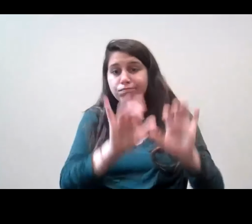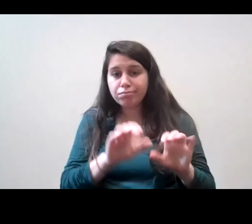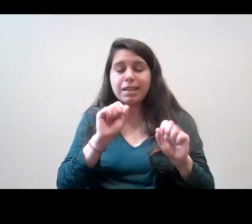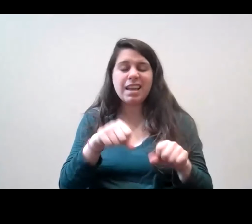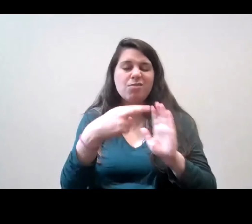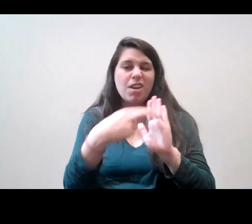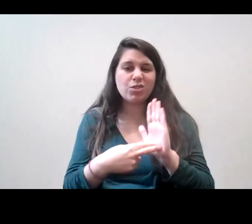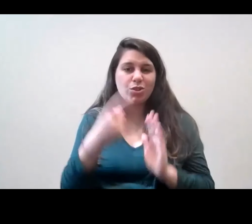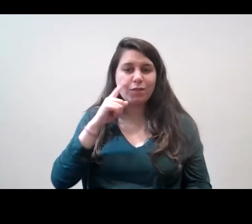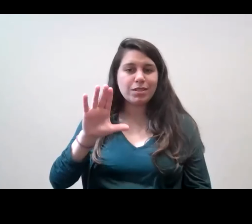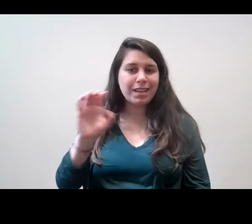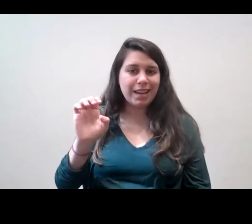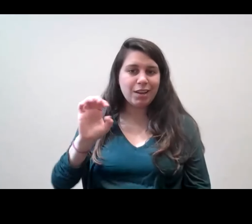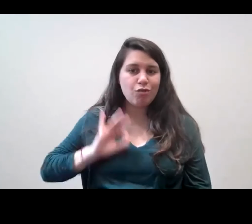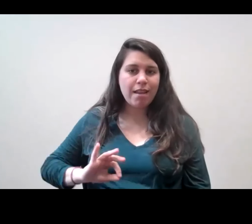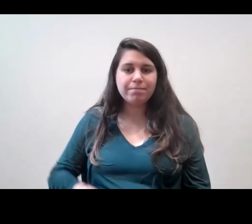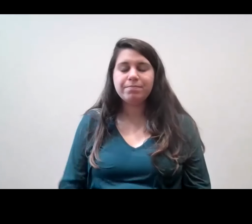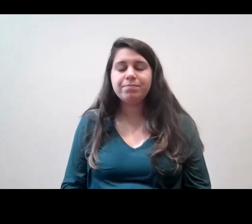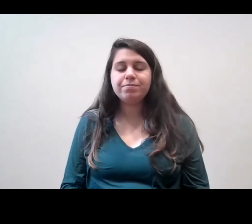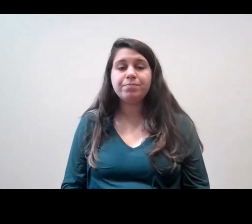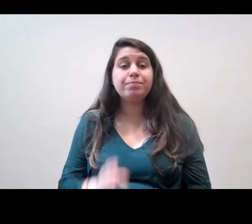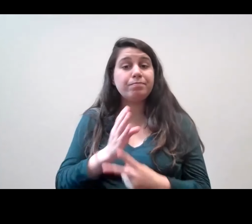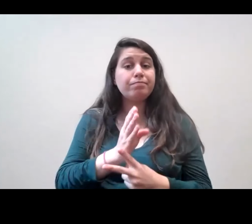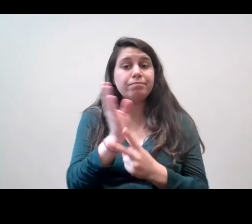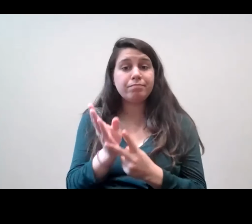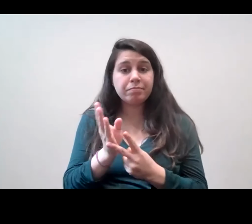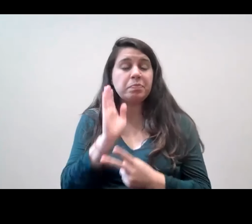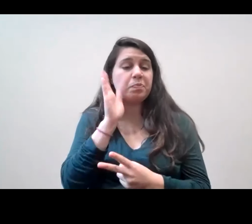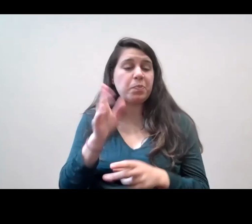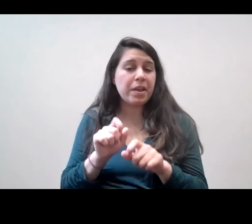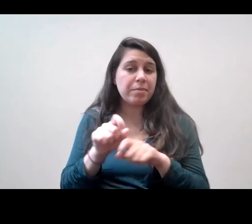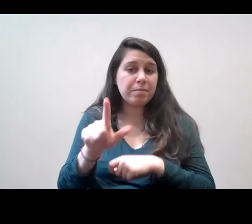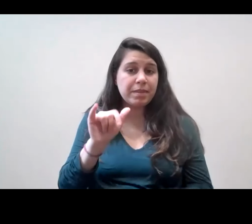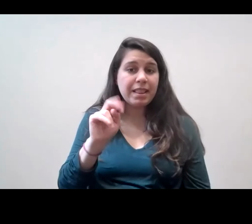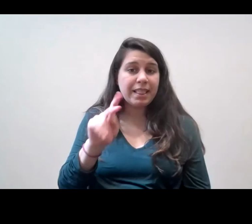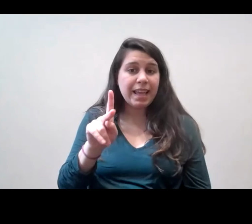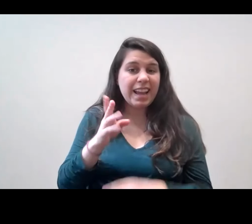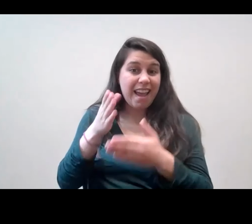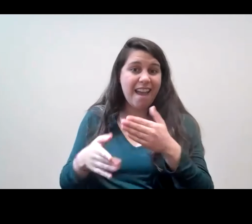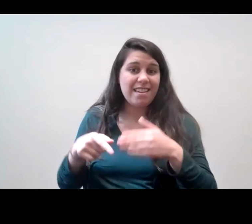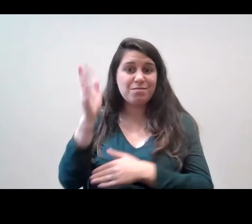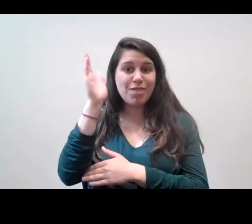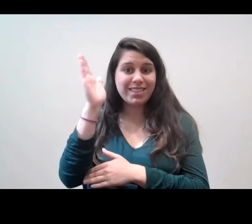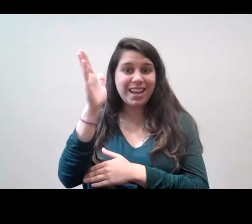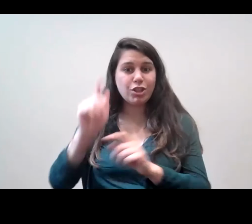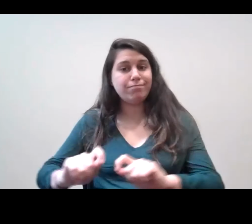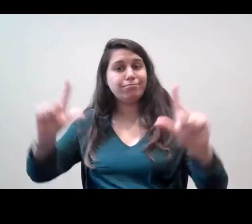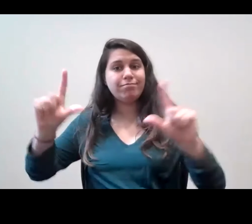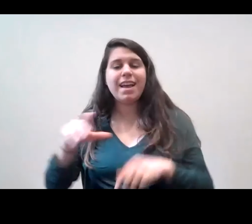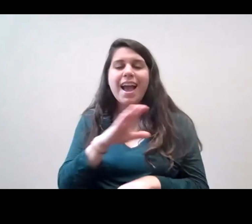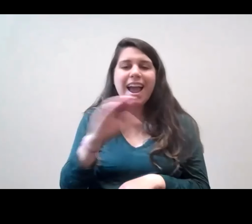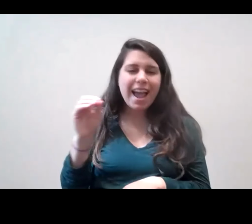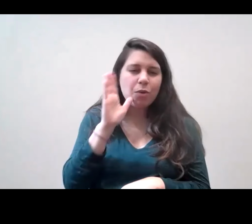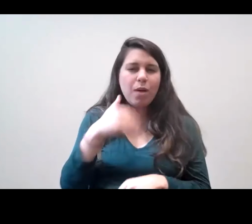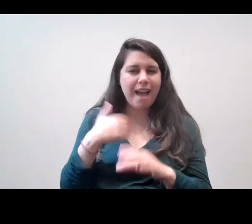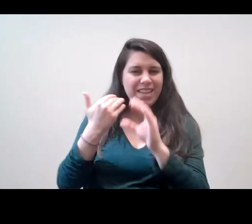credits. Also, there'll be a link at the end of the presentation and an email that we